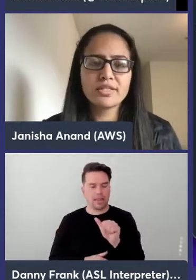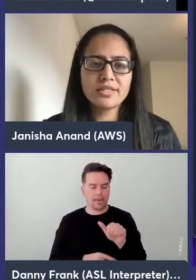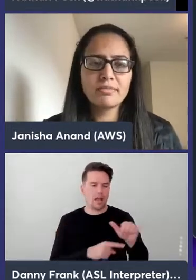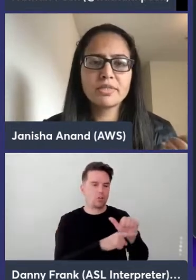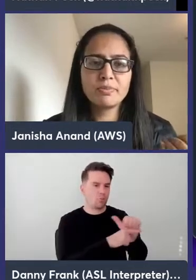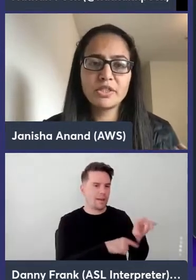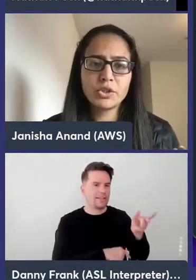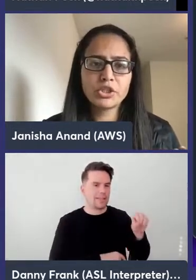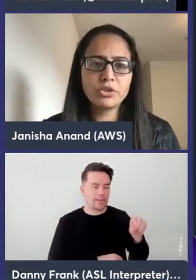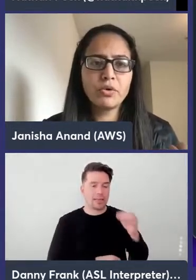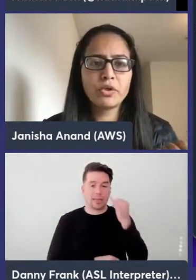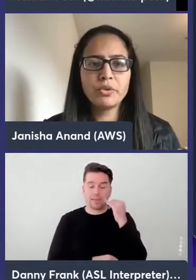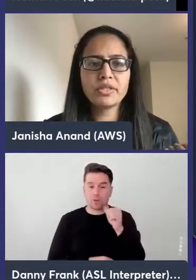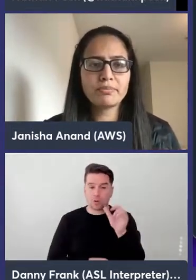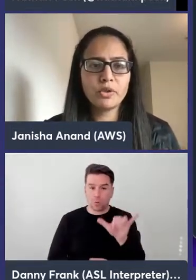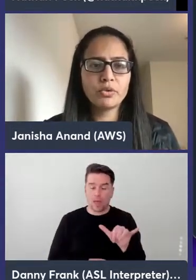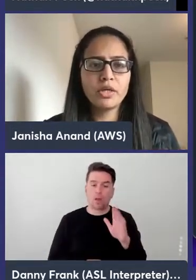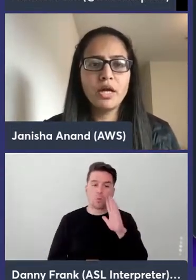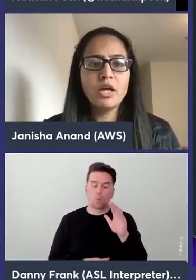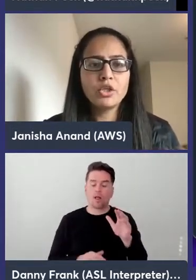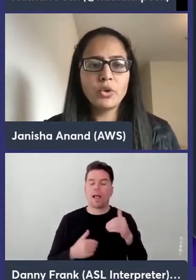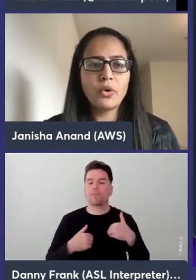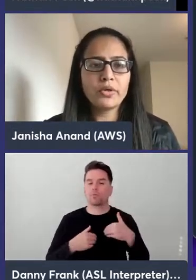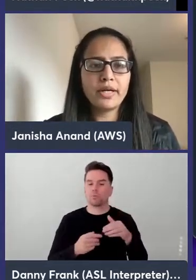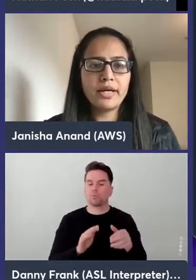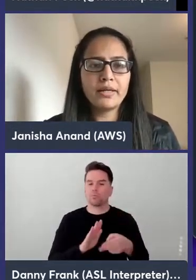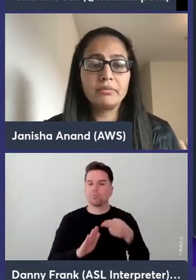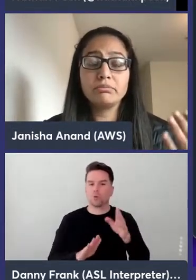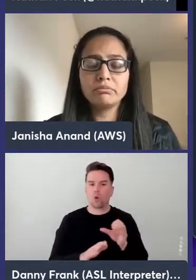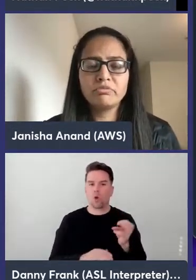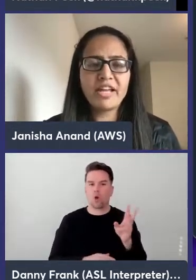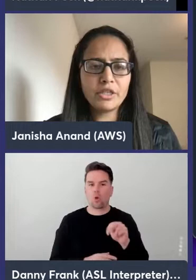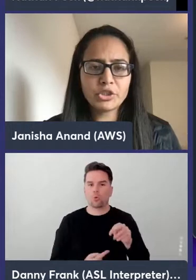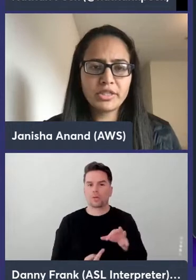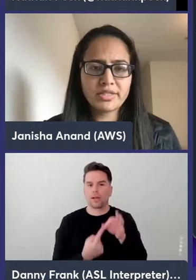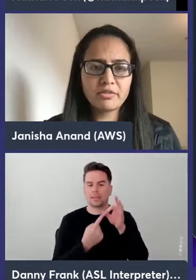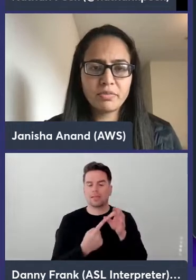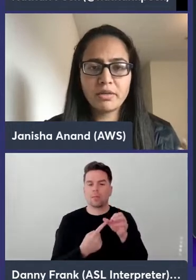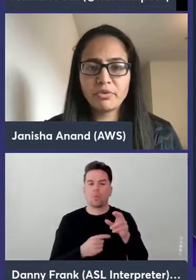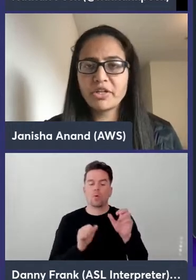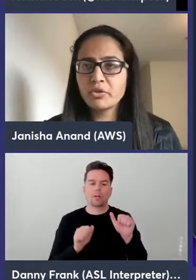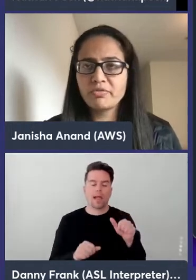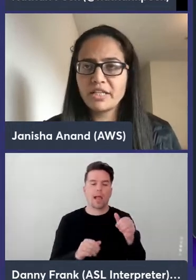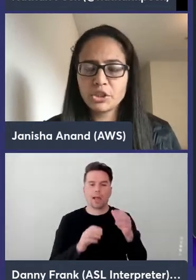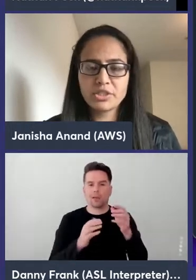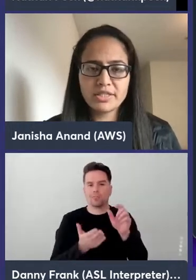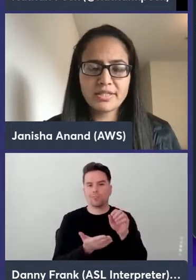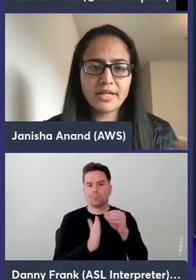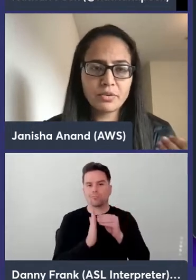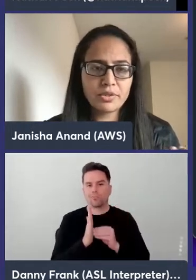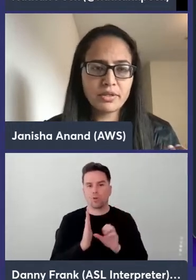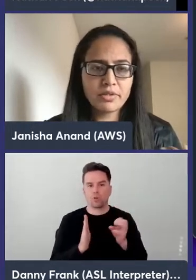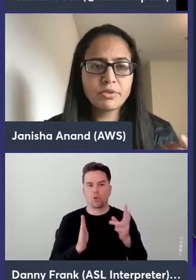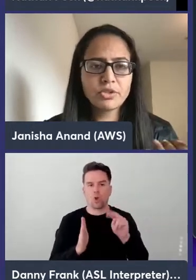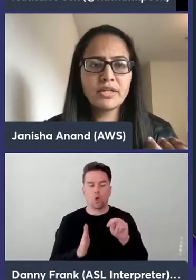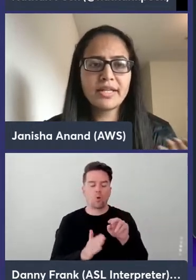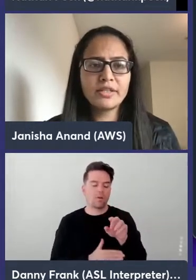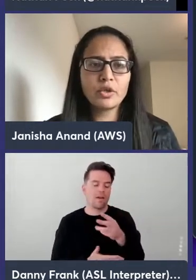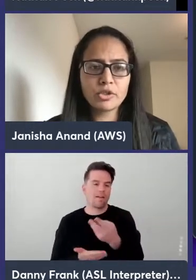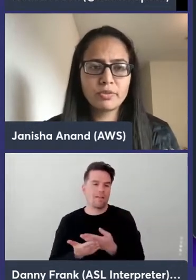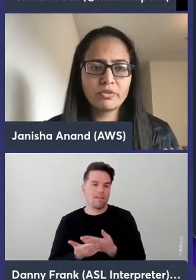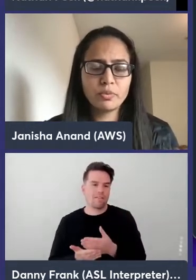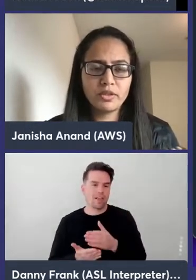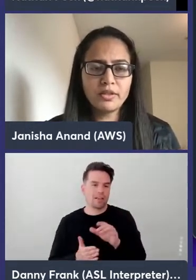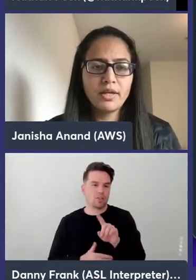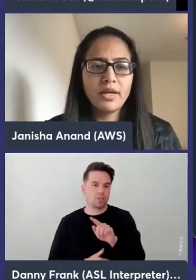own custom split ratio, or you can upload your validation data set, provide your own validation data set out here. So I'm just going to let the